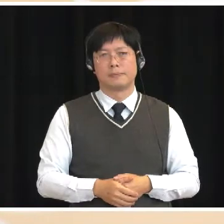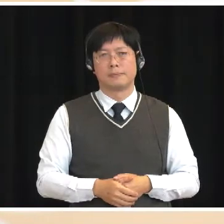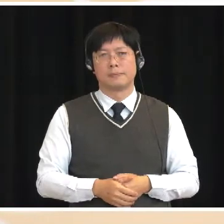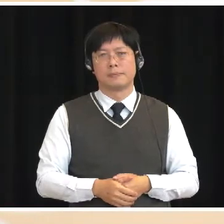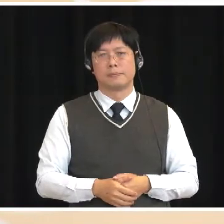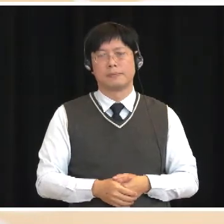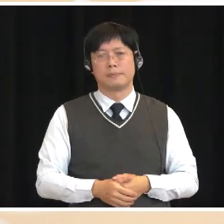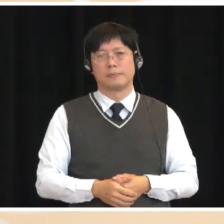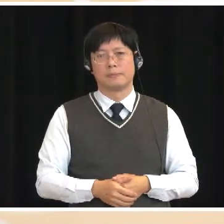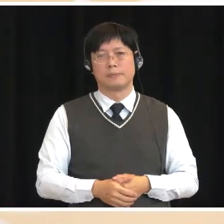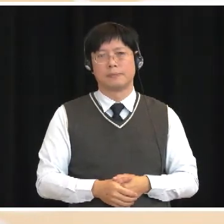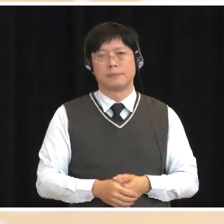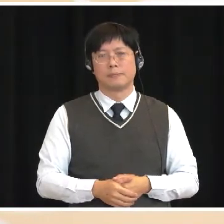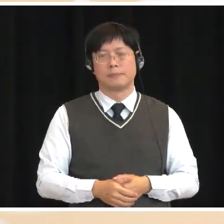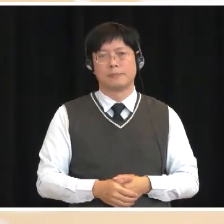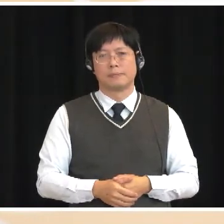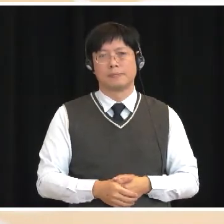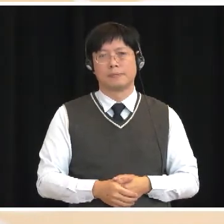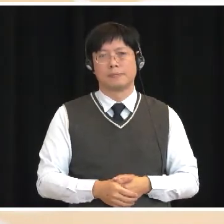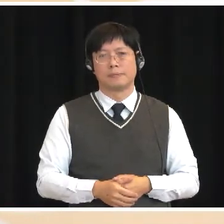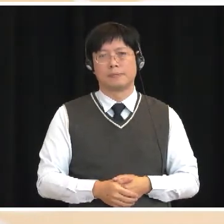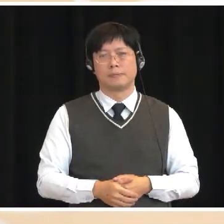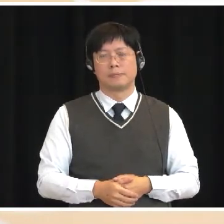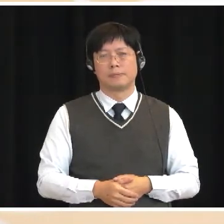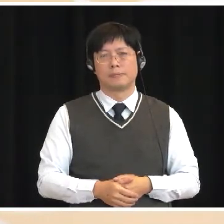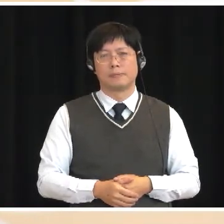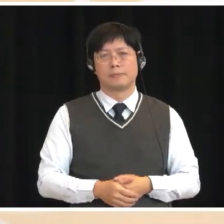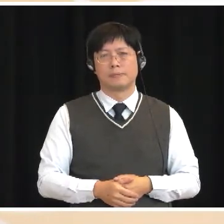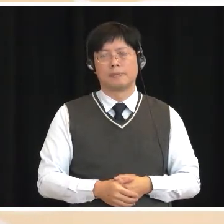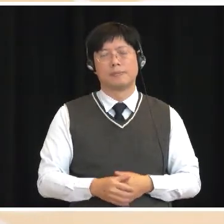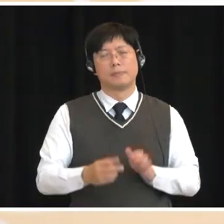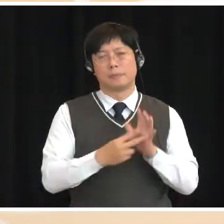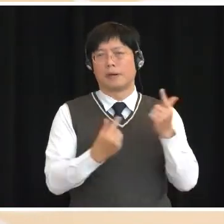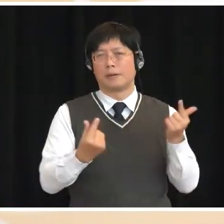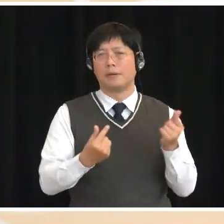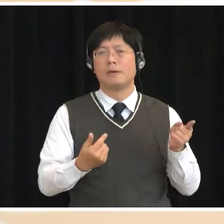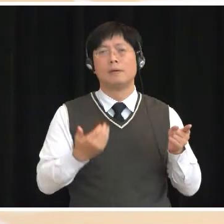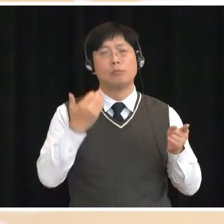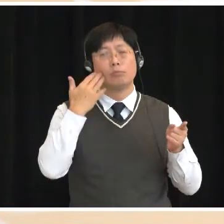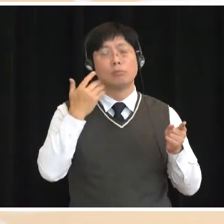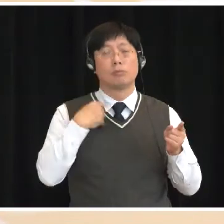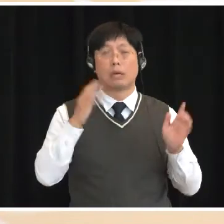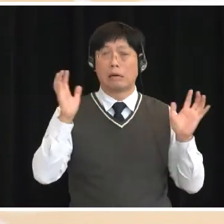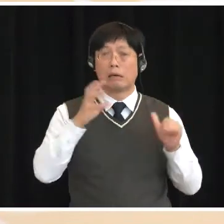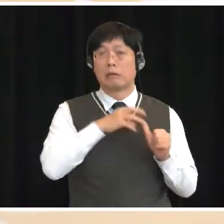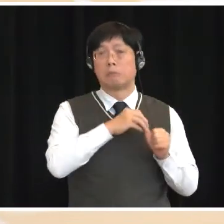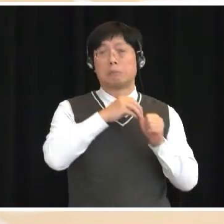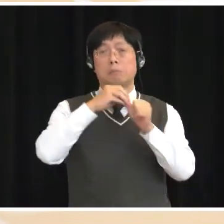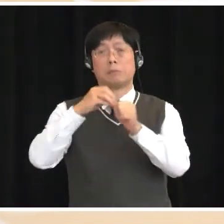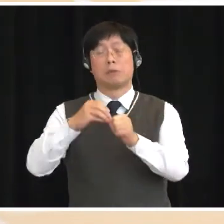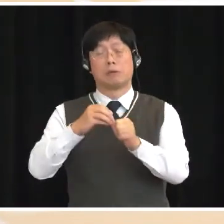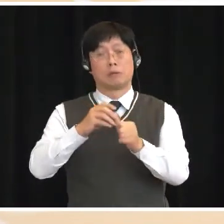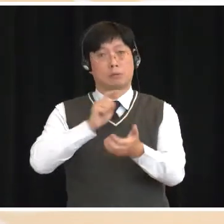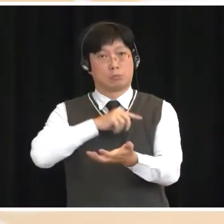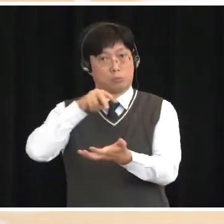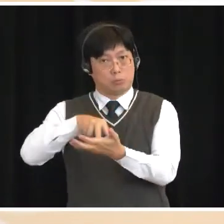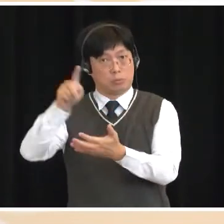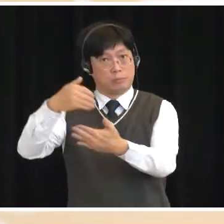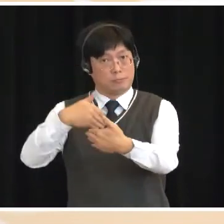parents and show to you, and you communicate with the child and try to find out what her views are